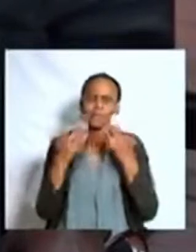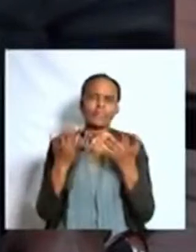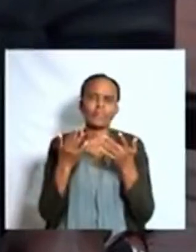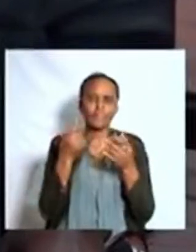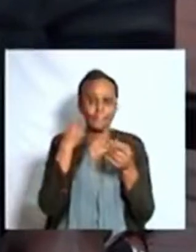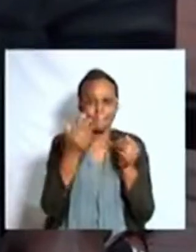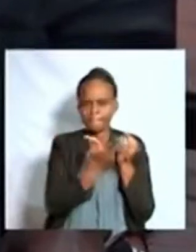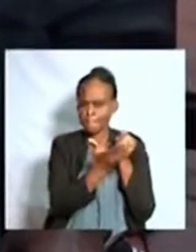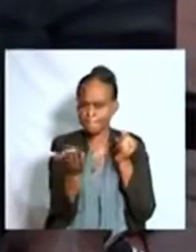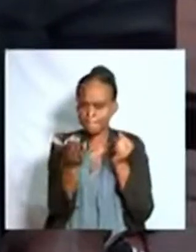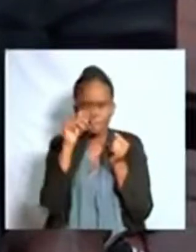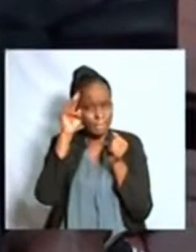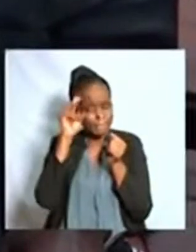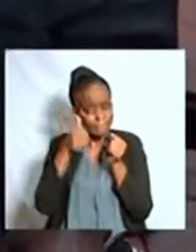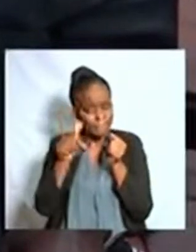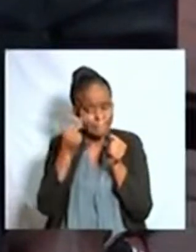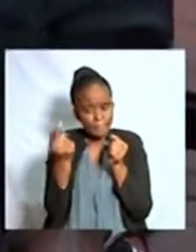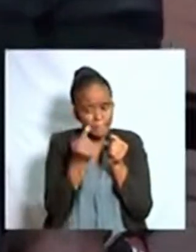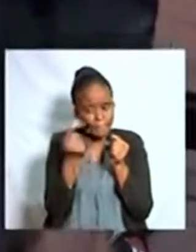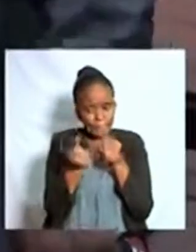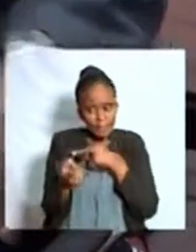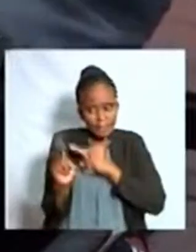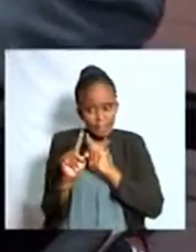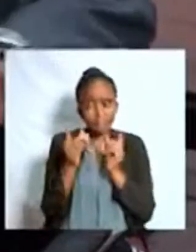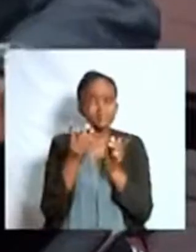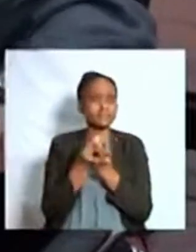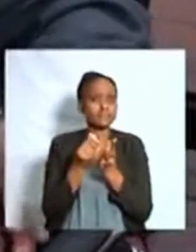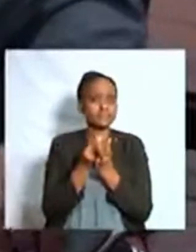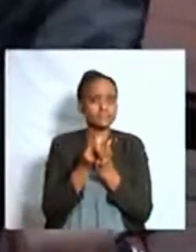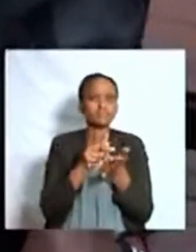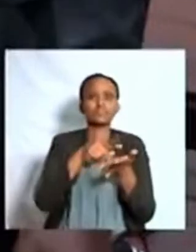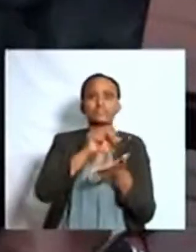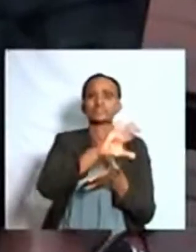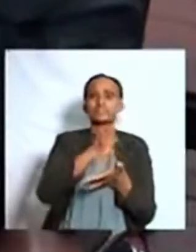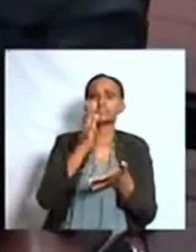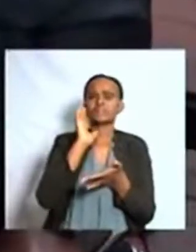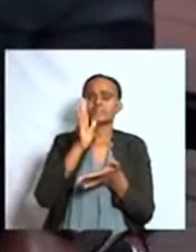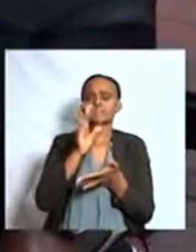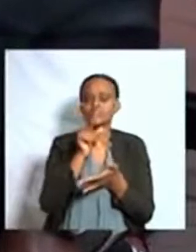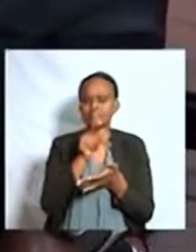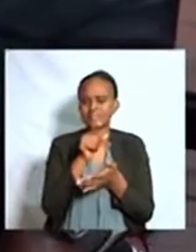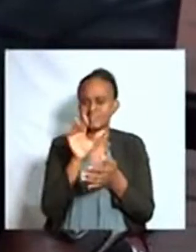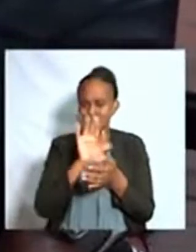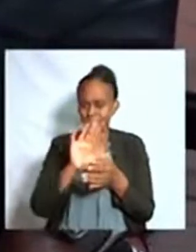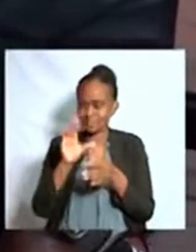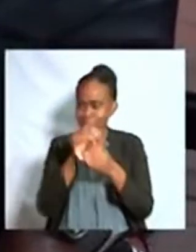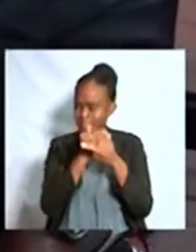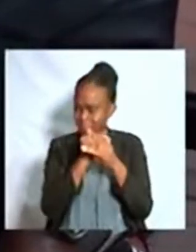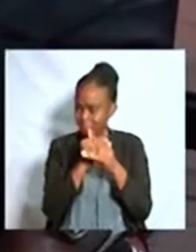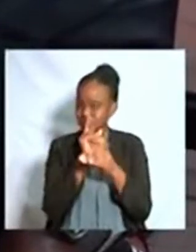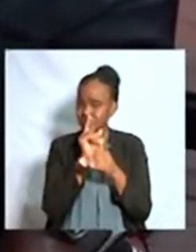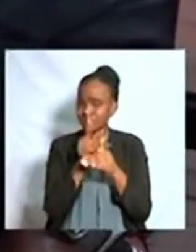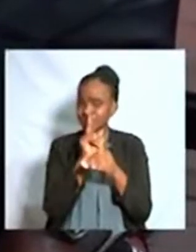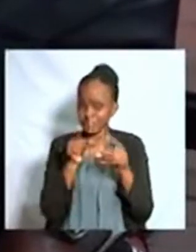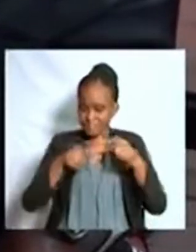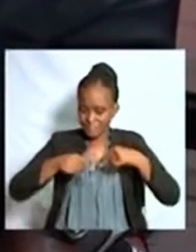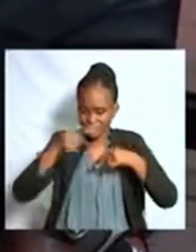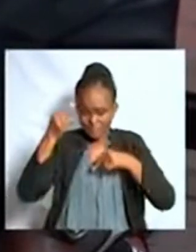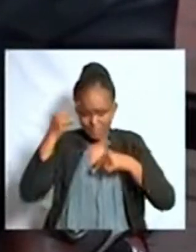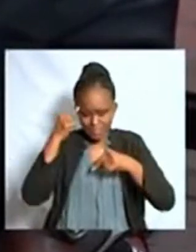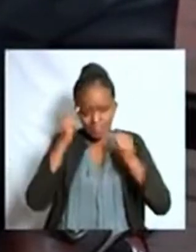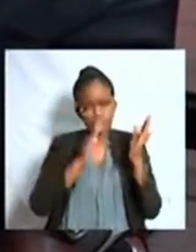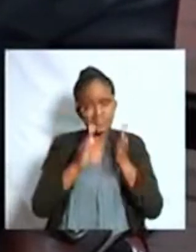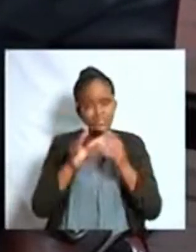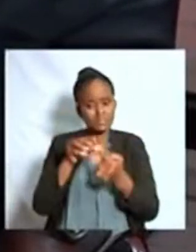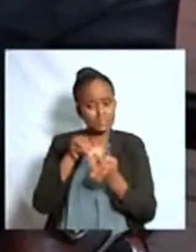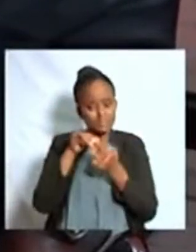the ministry. You just get the money, we shall pay back. Is that the standard in the local government system,